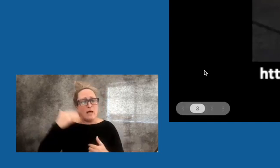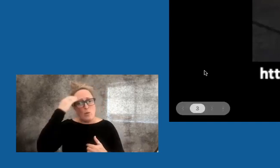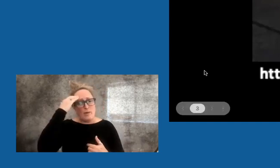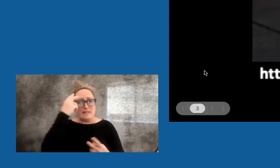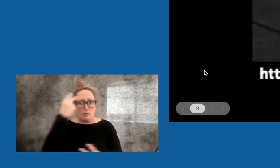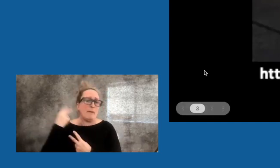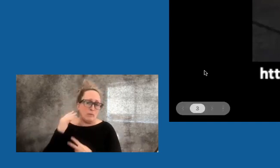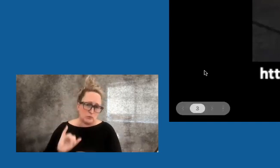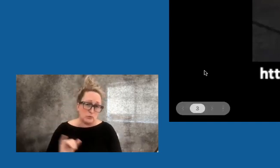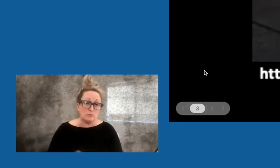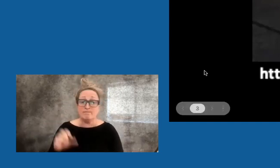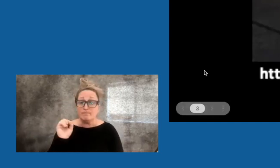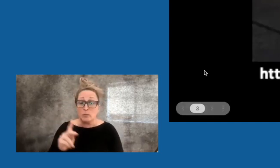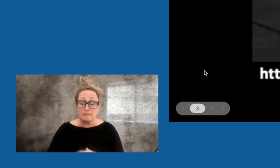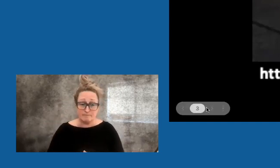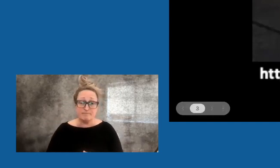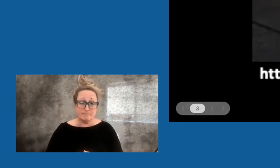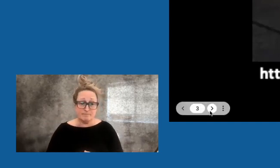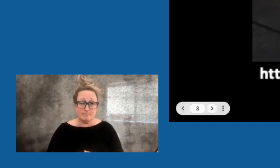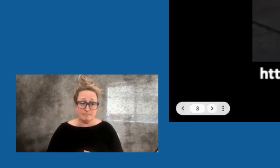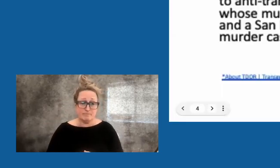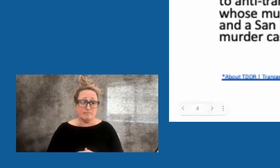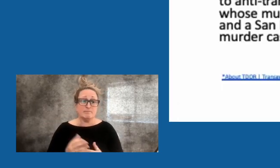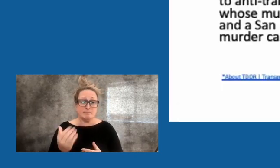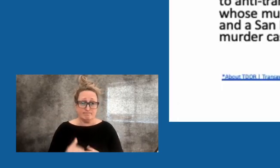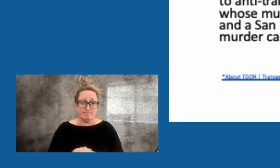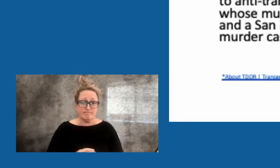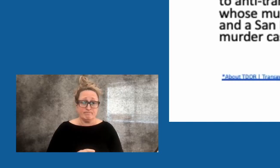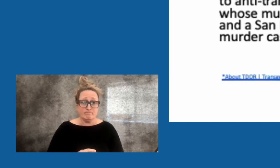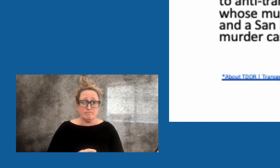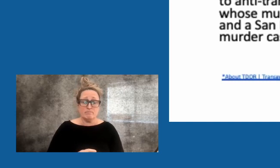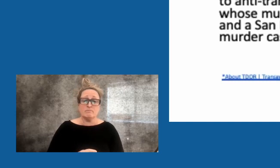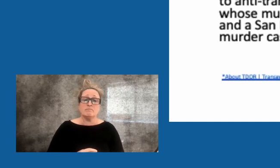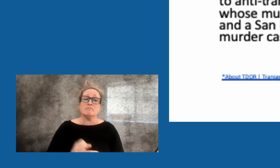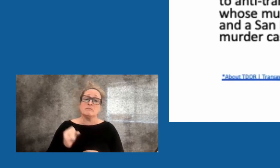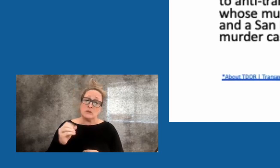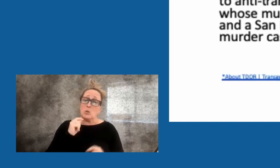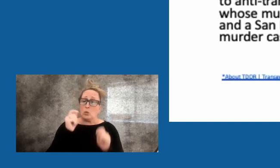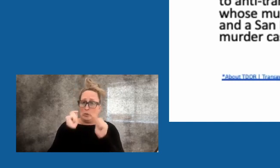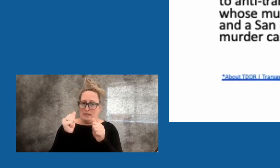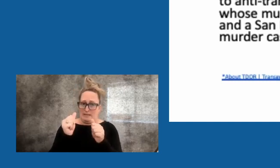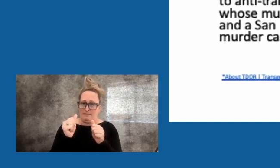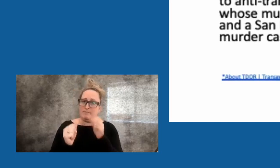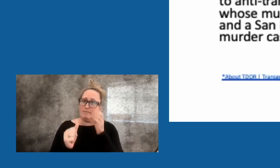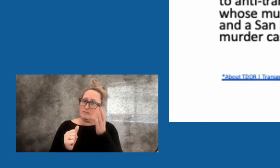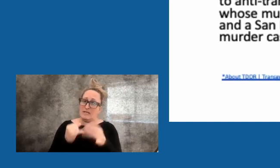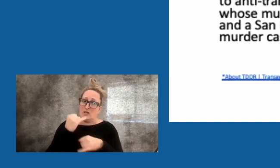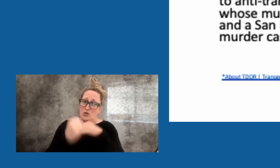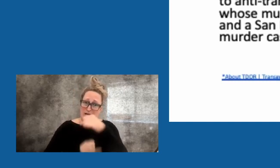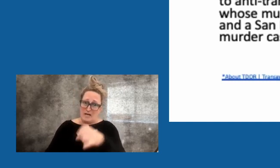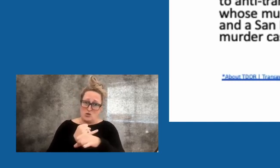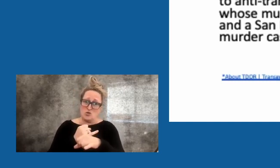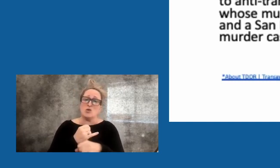remembrance. All right. And we're going to move on. So quickly, this is the International Transgender